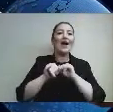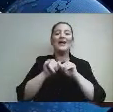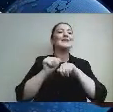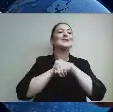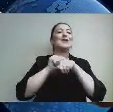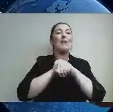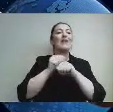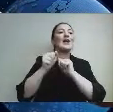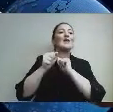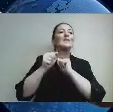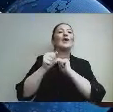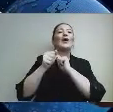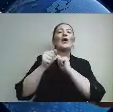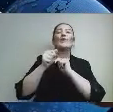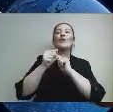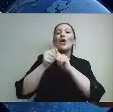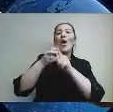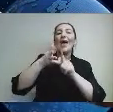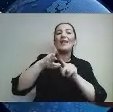there is a commercial